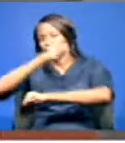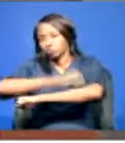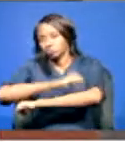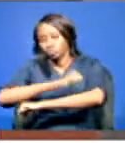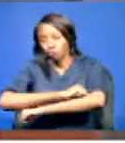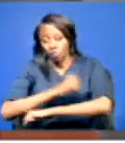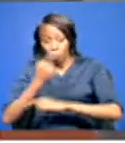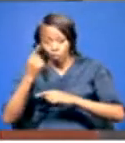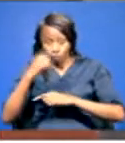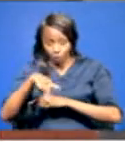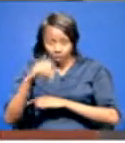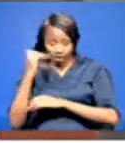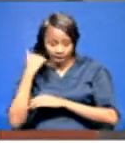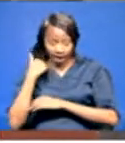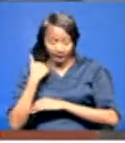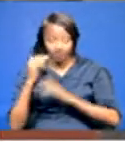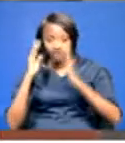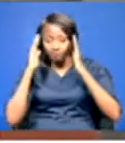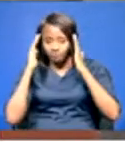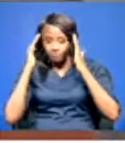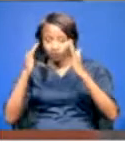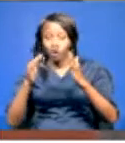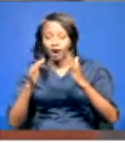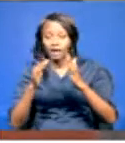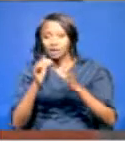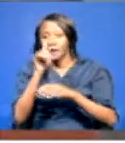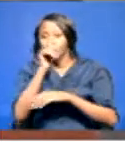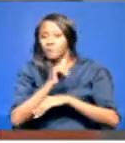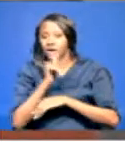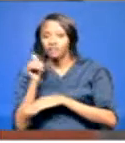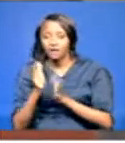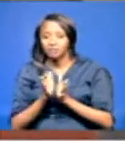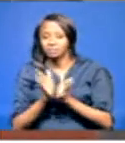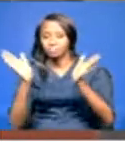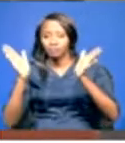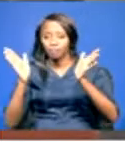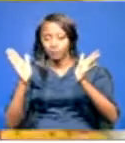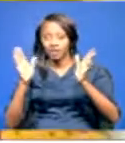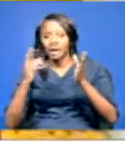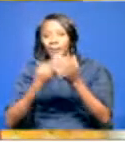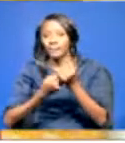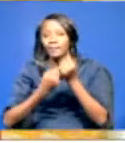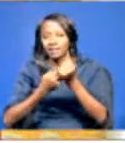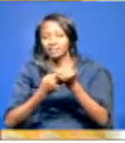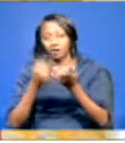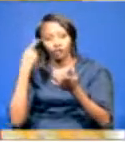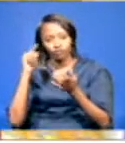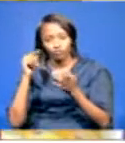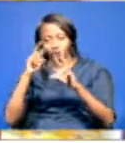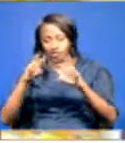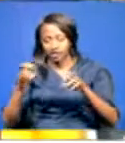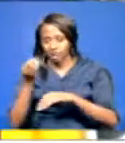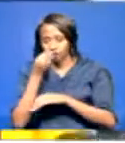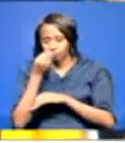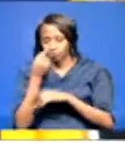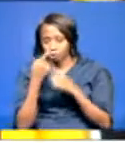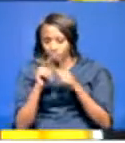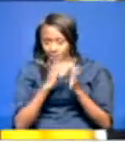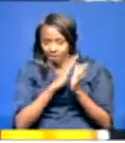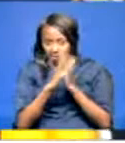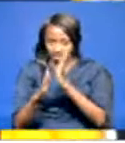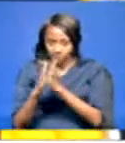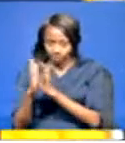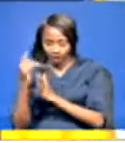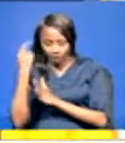on public-private partnerships as well as work with different counties to source this food. Mpango wa lishe shuleni ulianzishwa